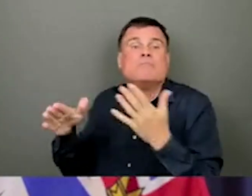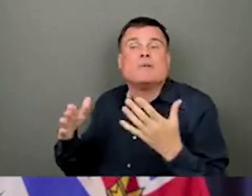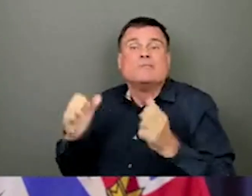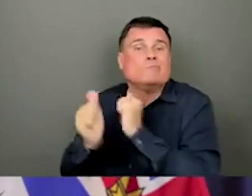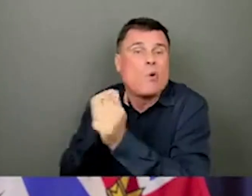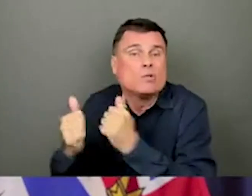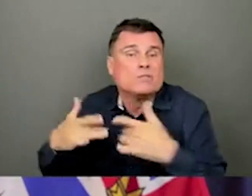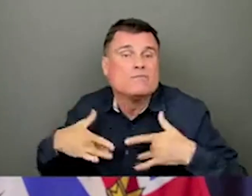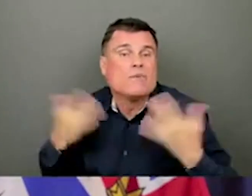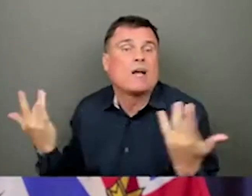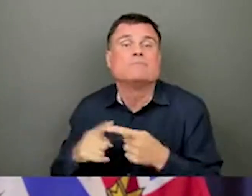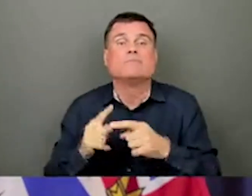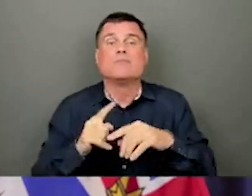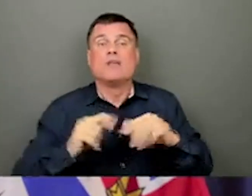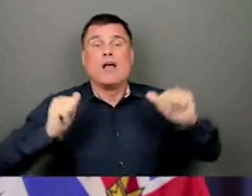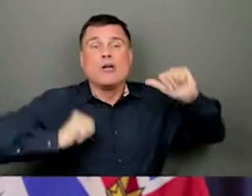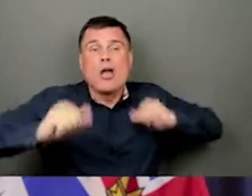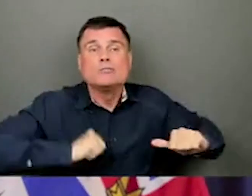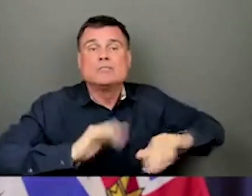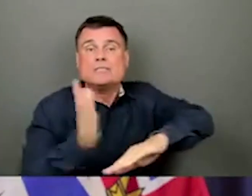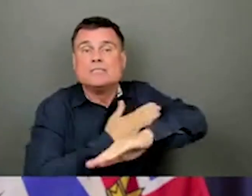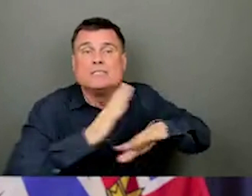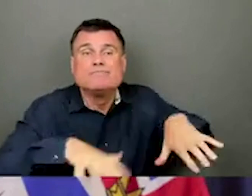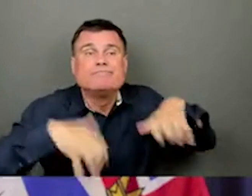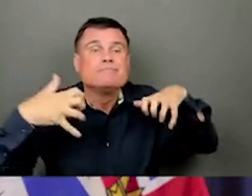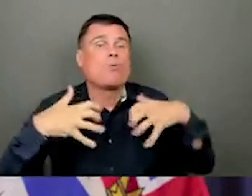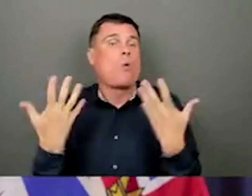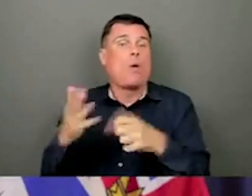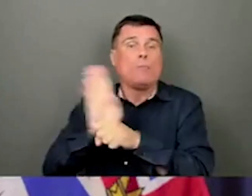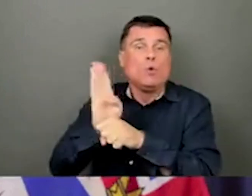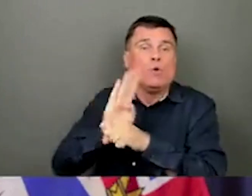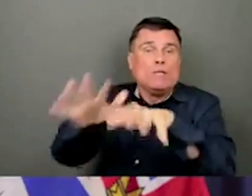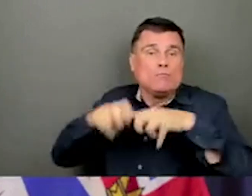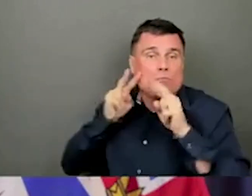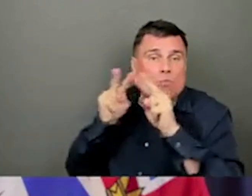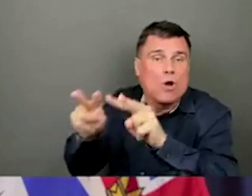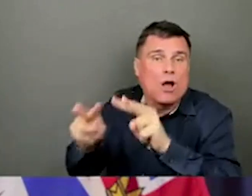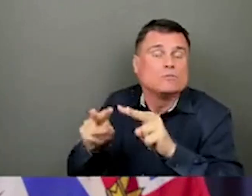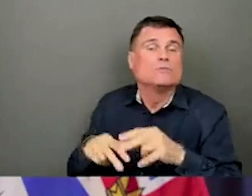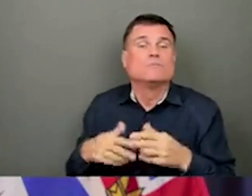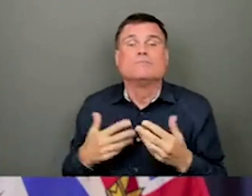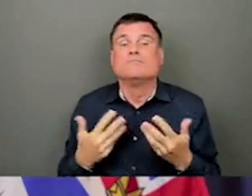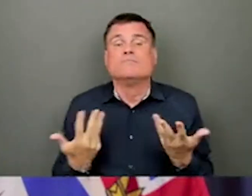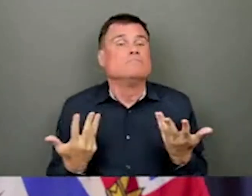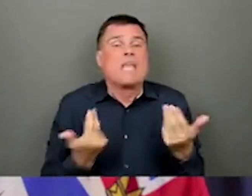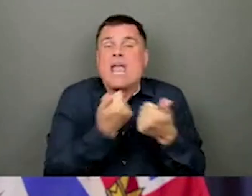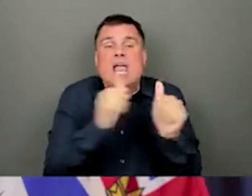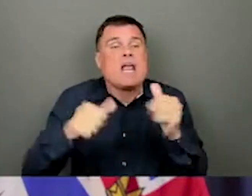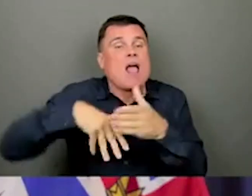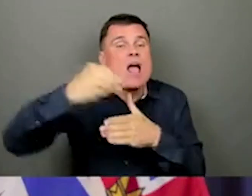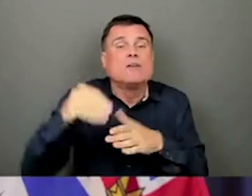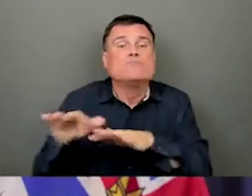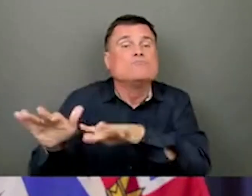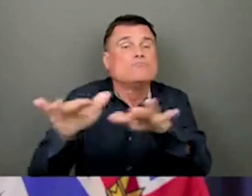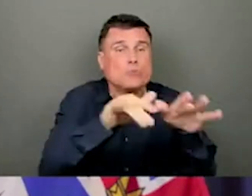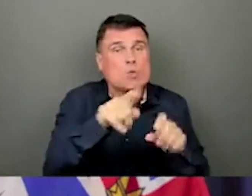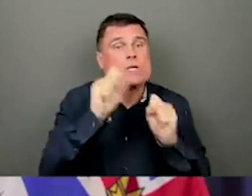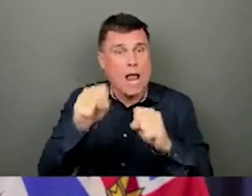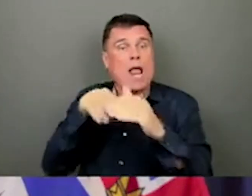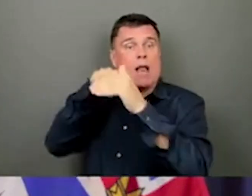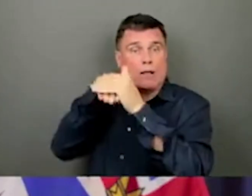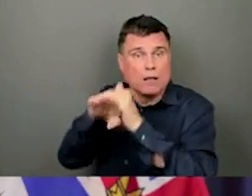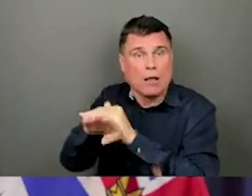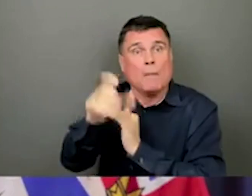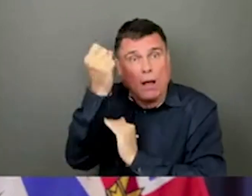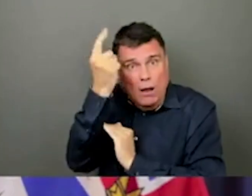movies, wherever there is non-discretionary activity that you can go to with the confidence that those around you have also